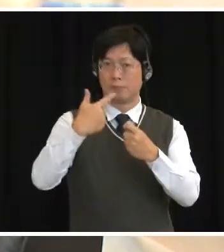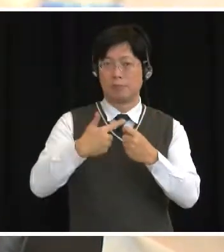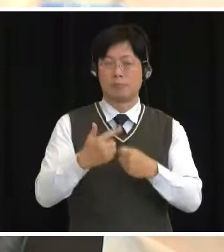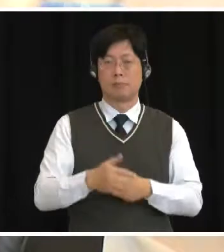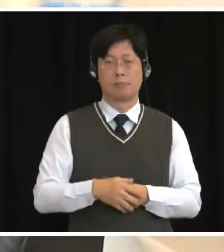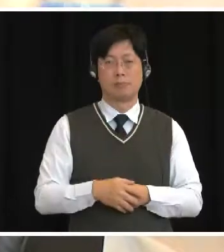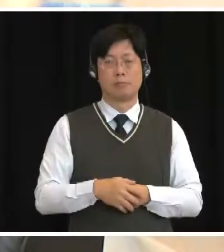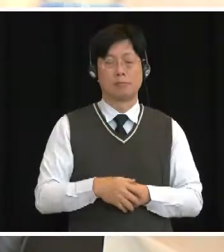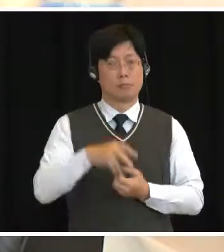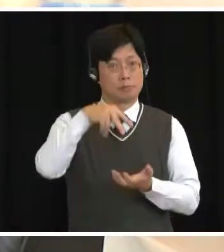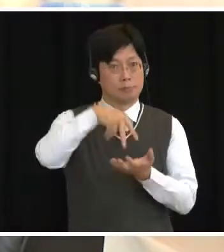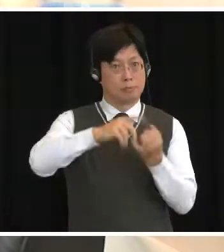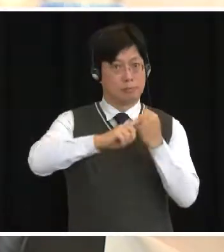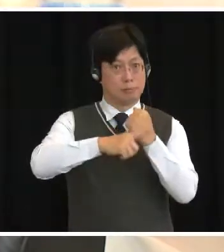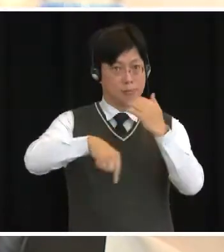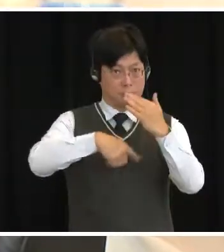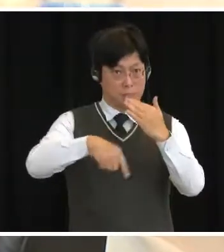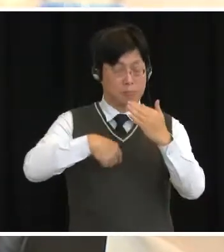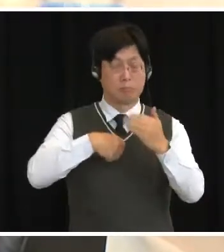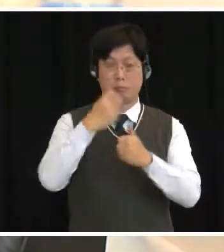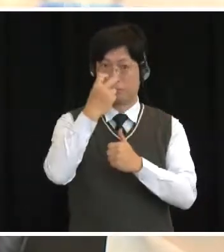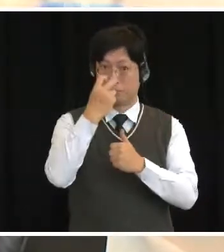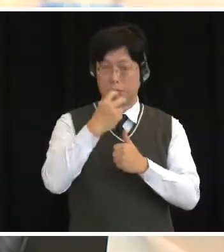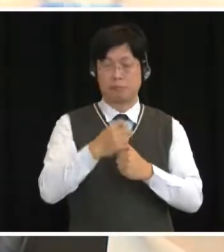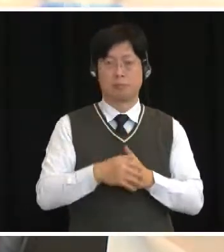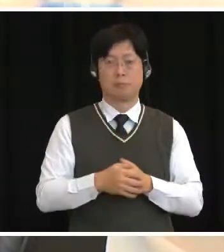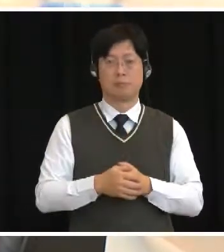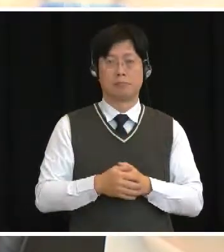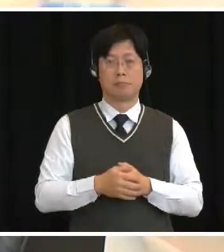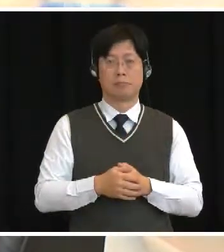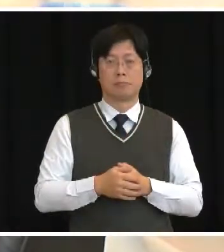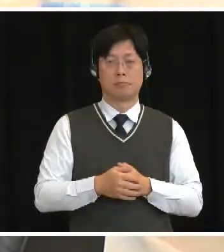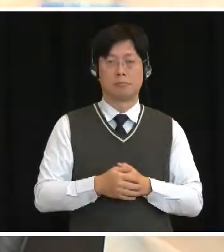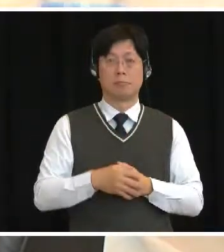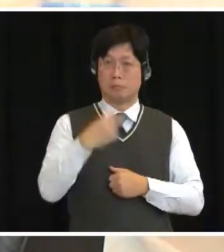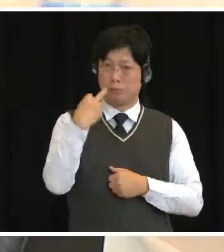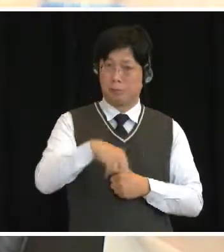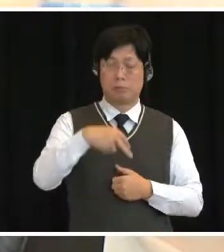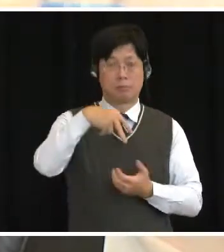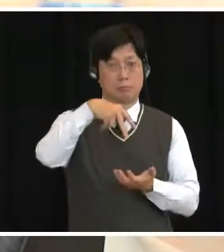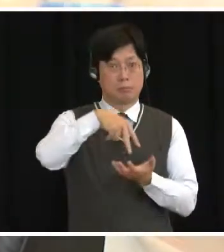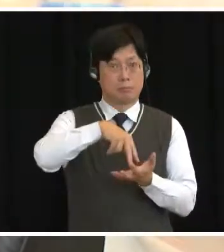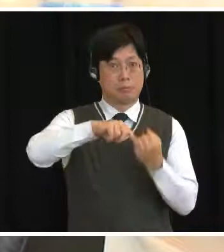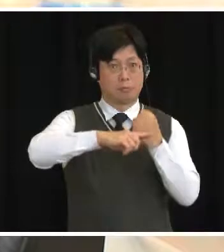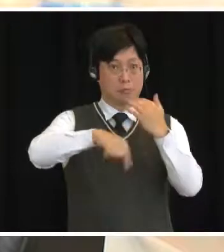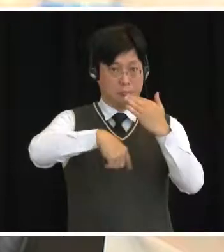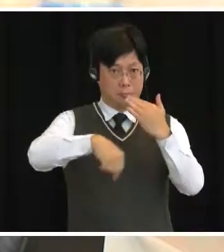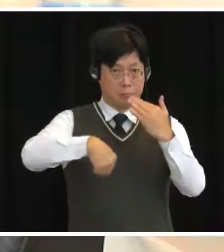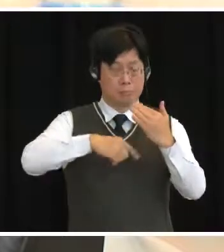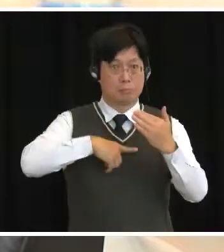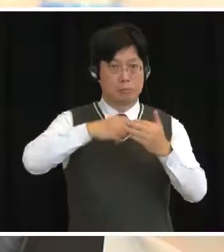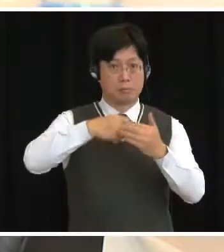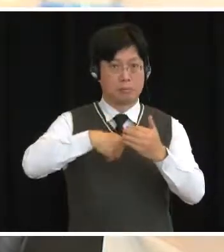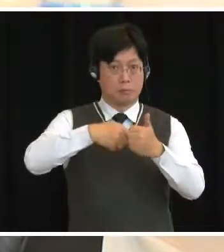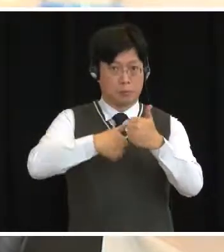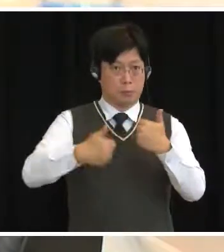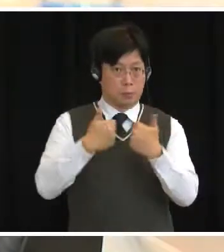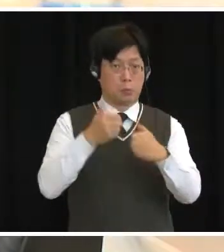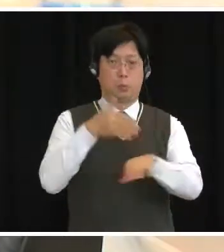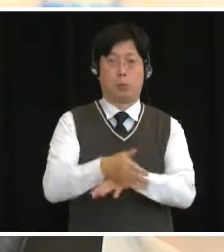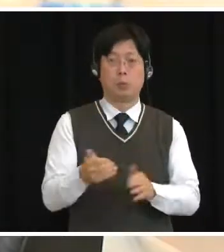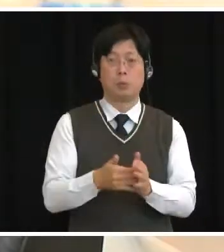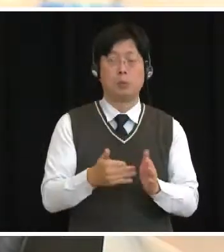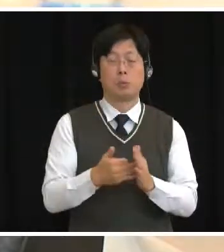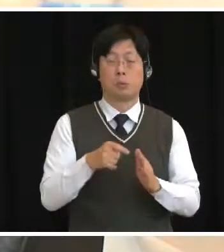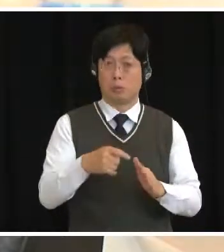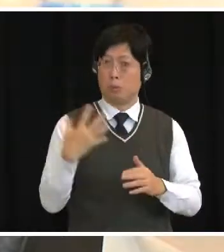in 2016, the proposed bill was already reviewed at the Legislative Yuan, and